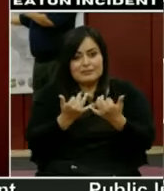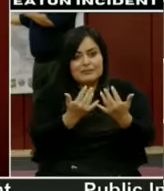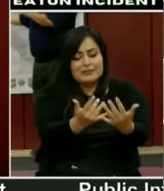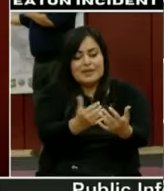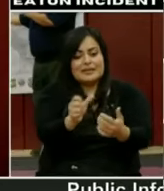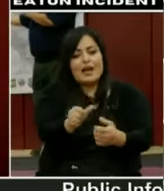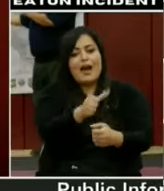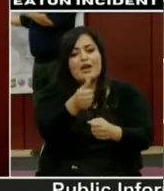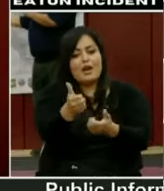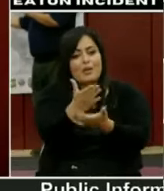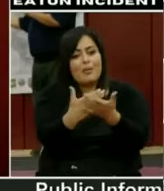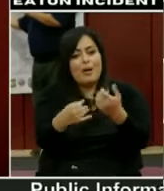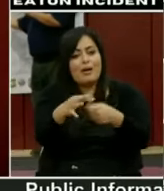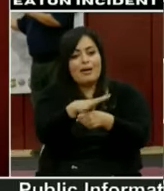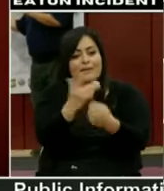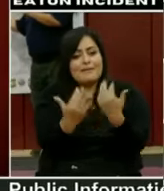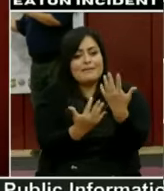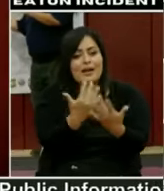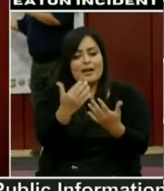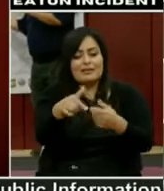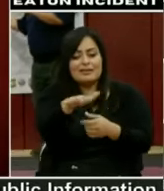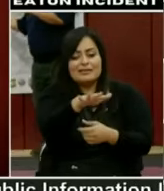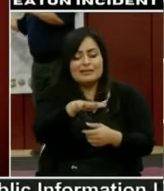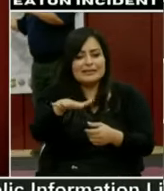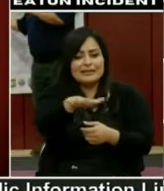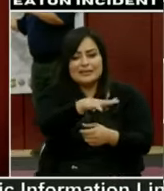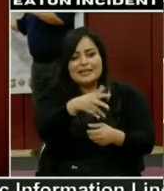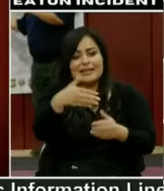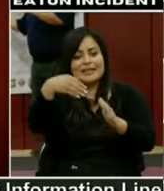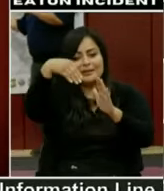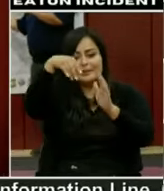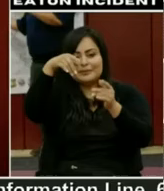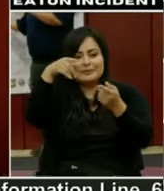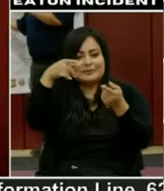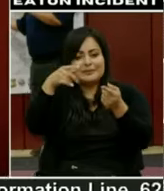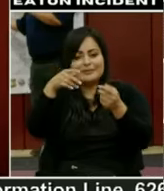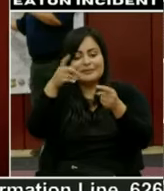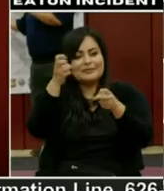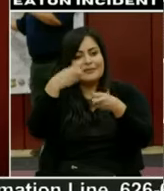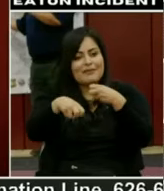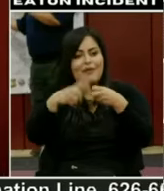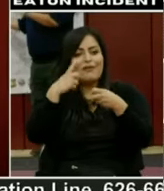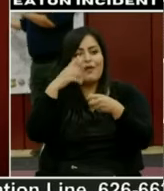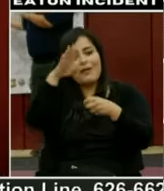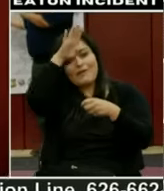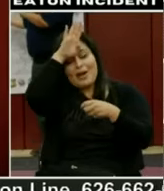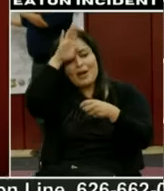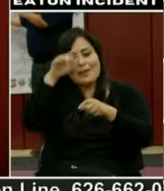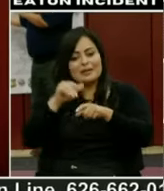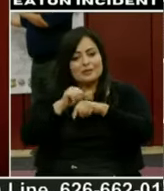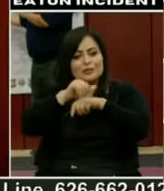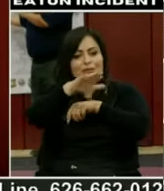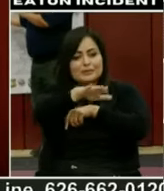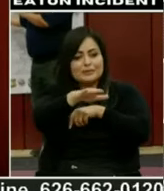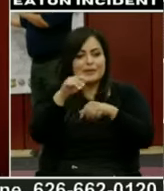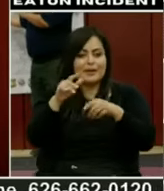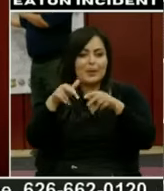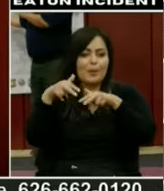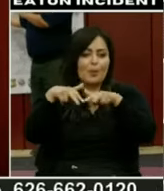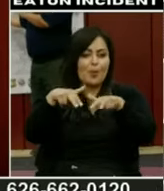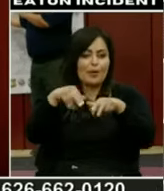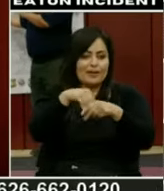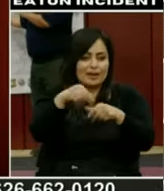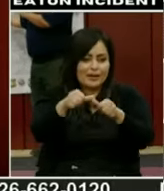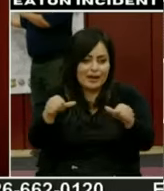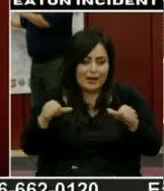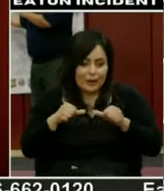fire where it is too rugged and steep for the firefighters to put feet on the ground here. There are heat sources. We've been able